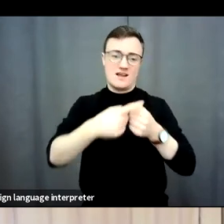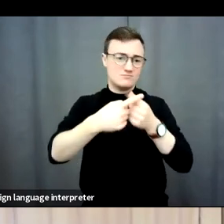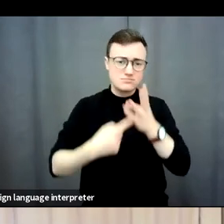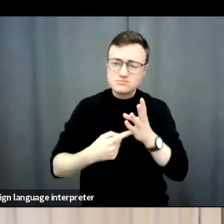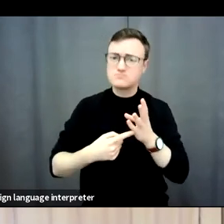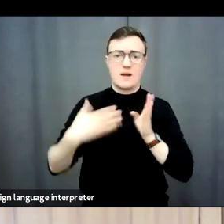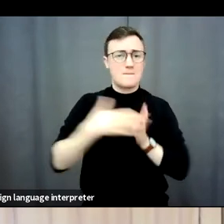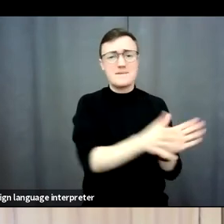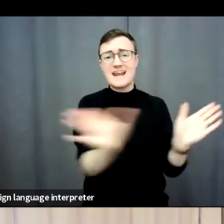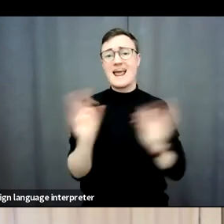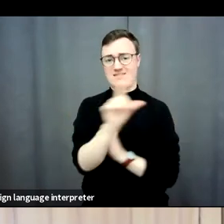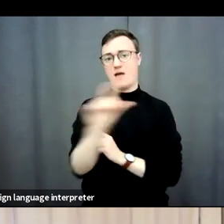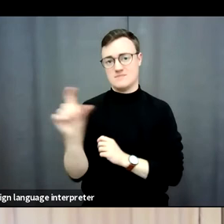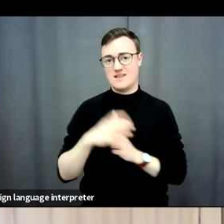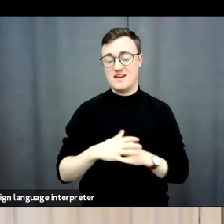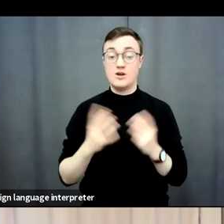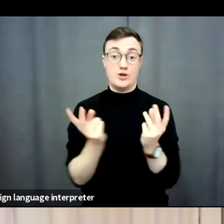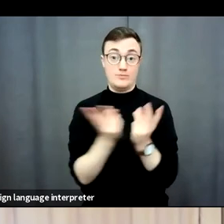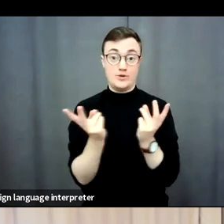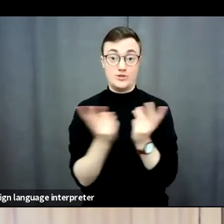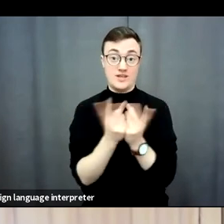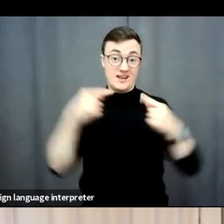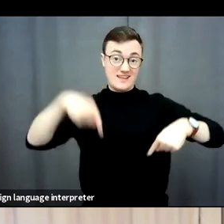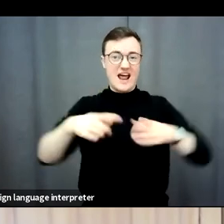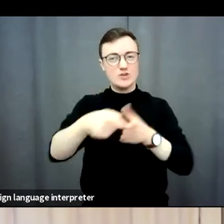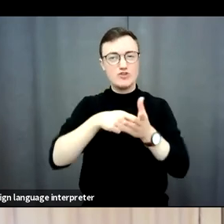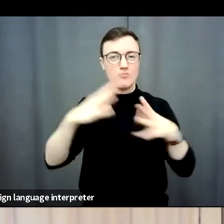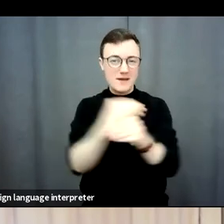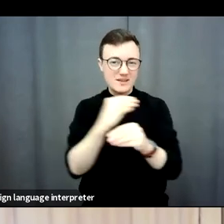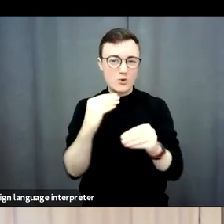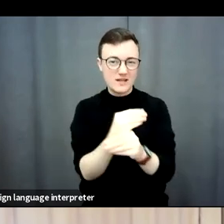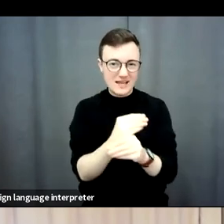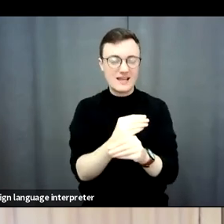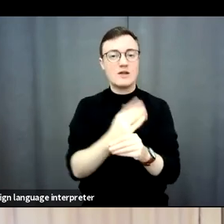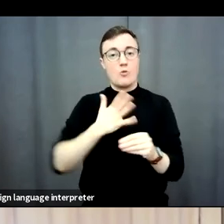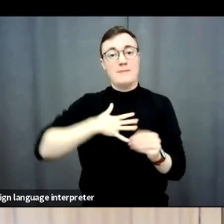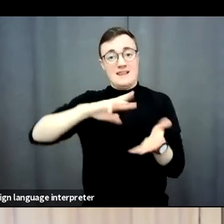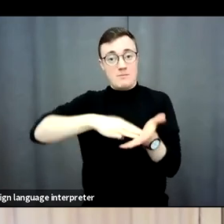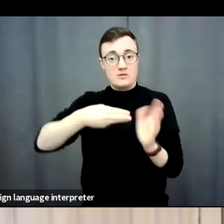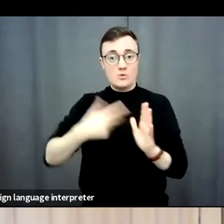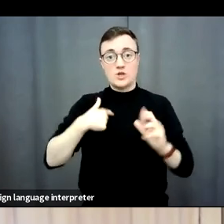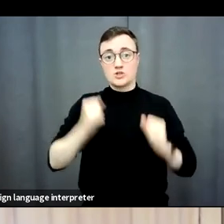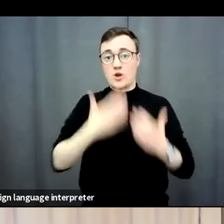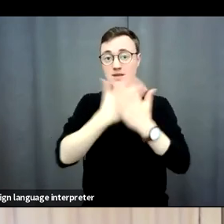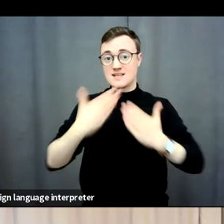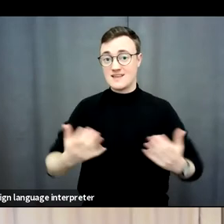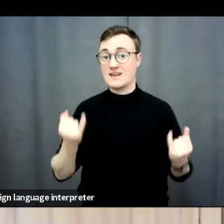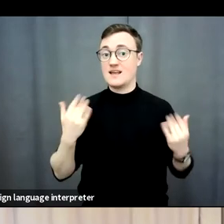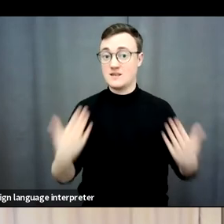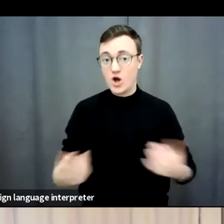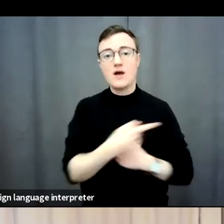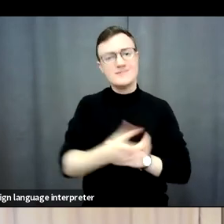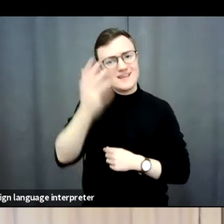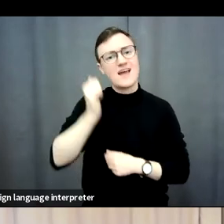ways. So you can use this pedagogic and these methods that is that are explained in this